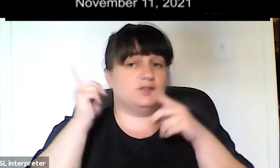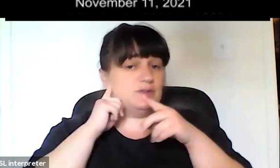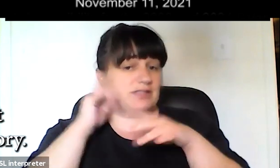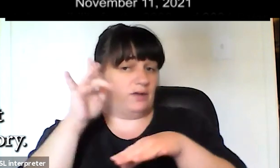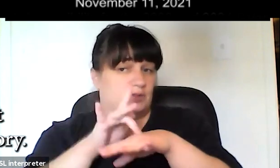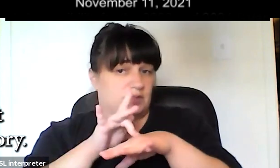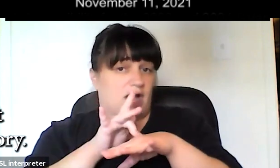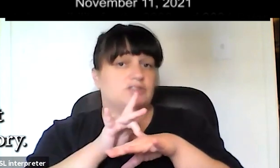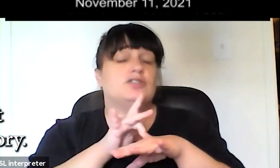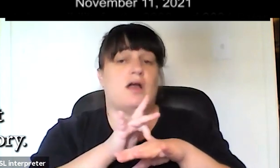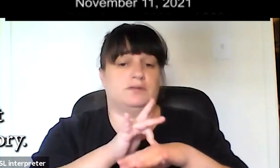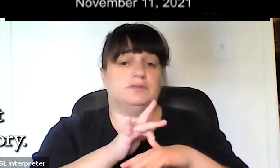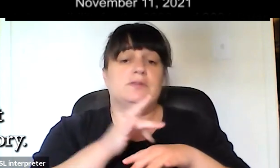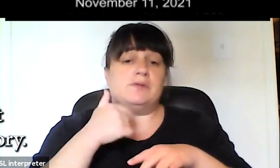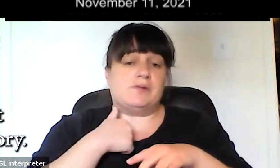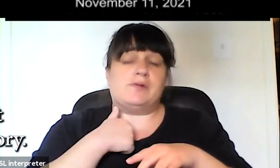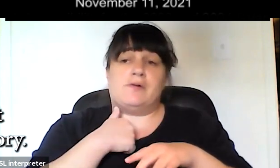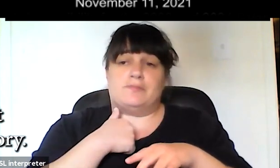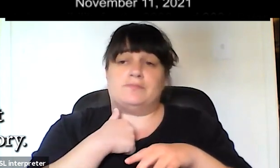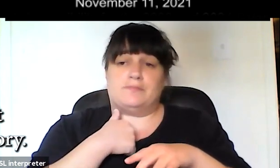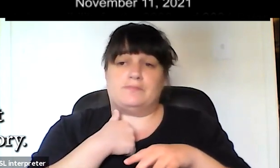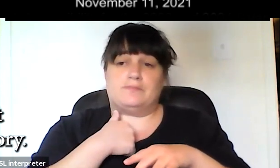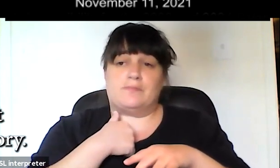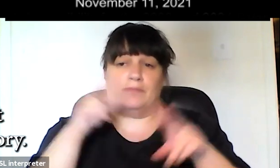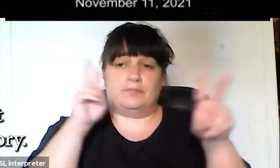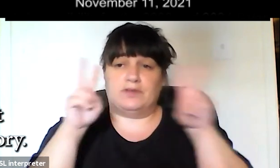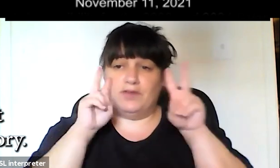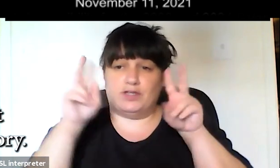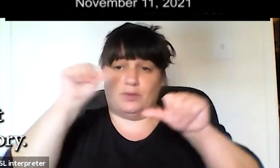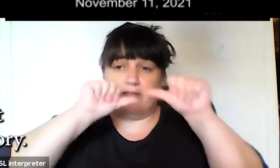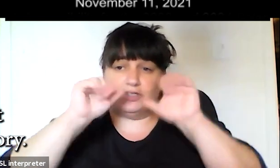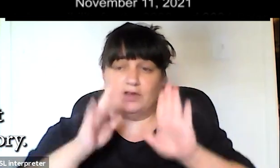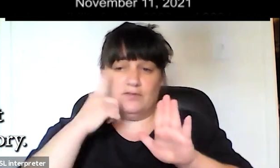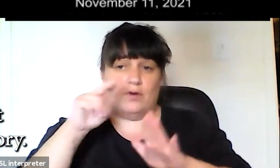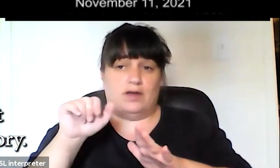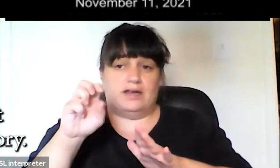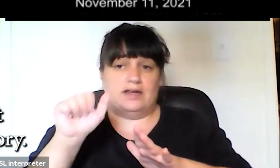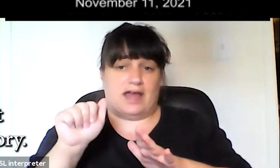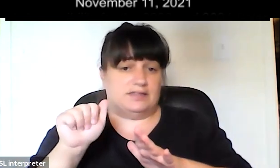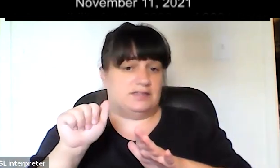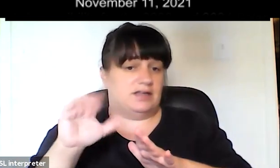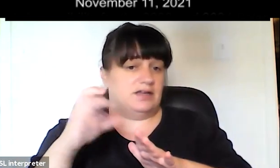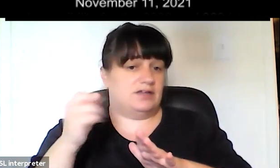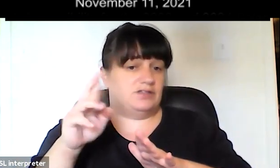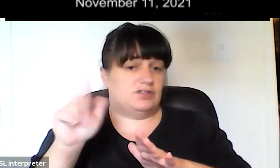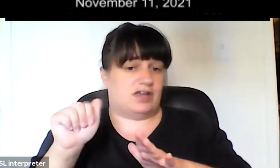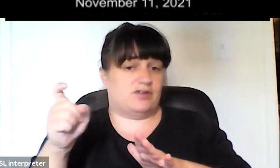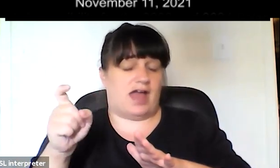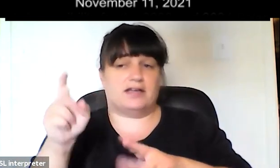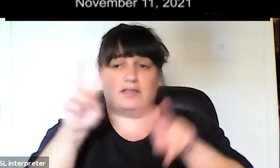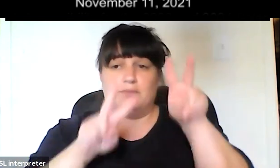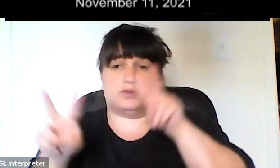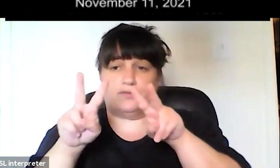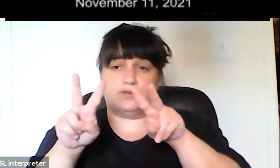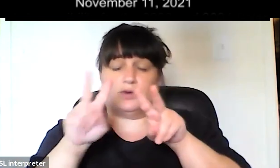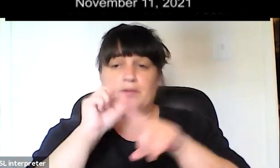Touch. And I am the visualization scientist for NASA's Chandra Observatory. I'm situated at the